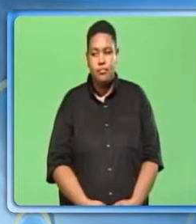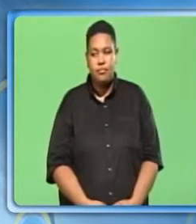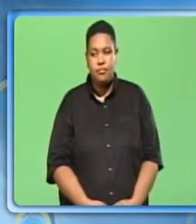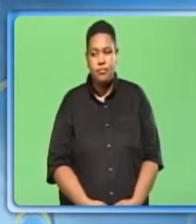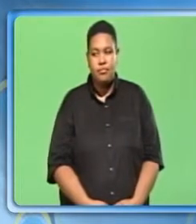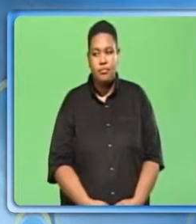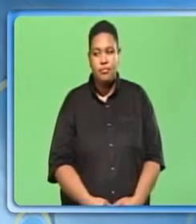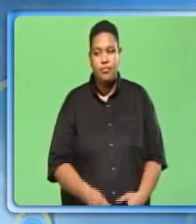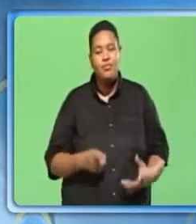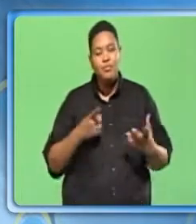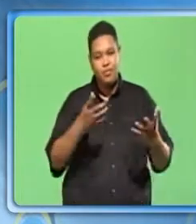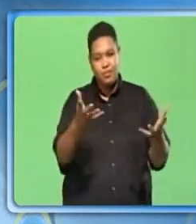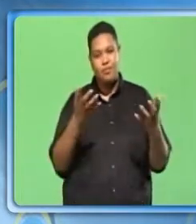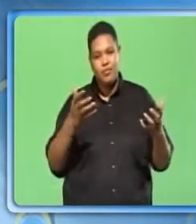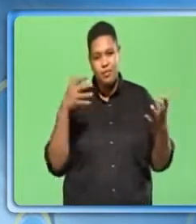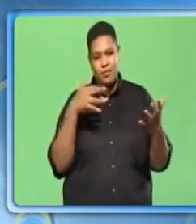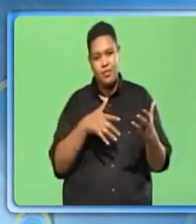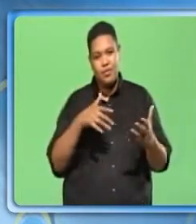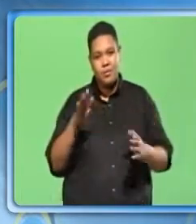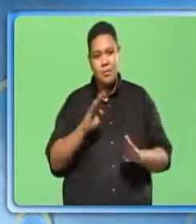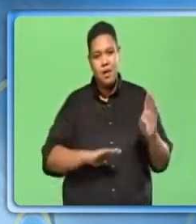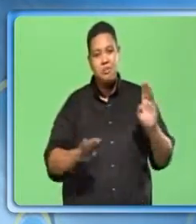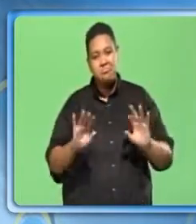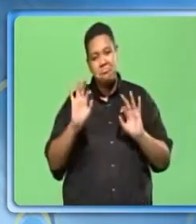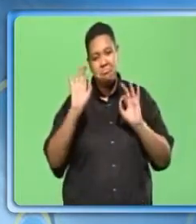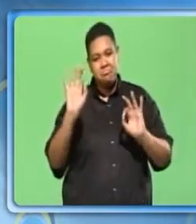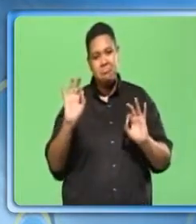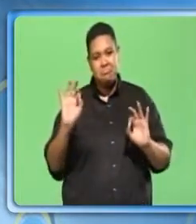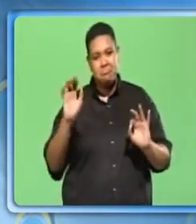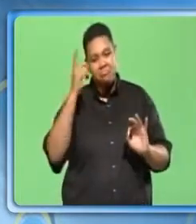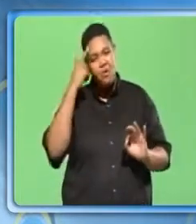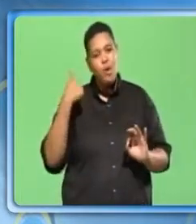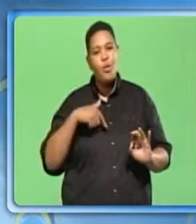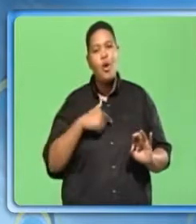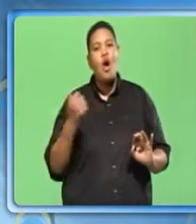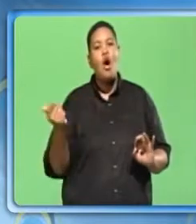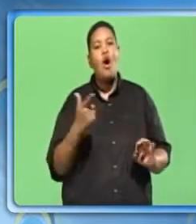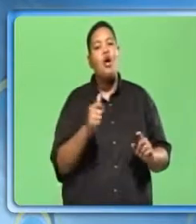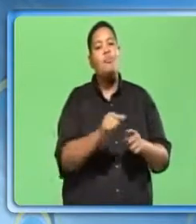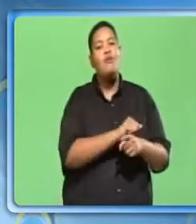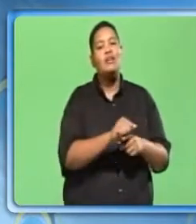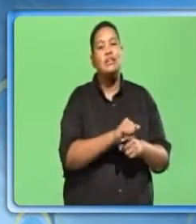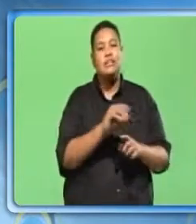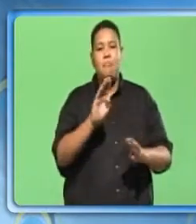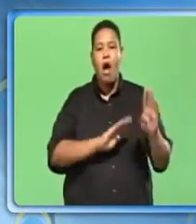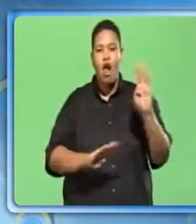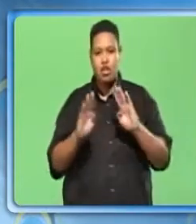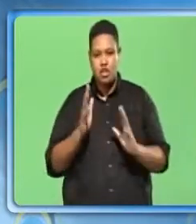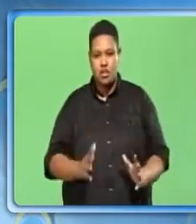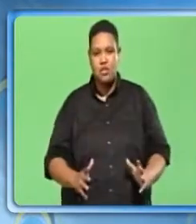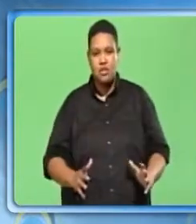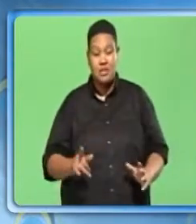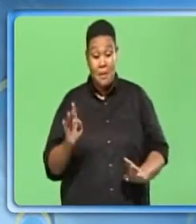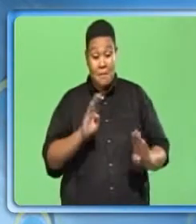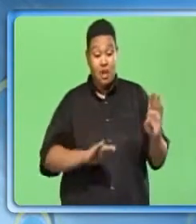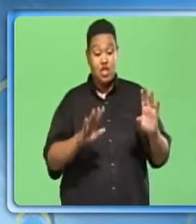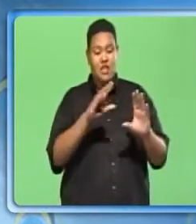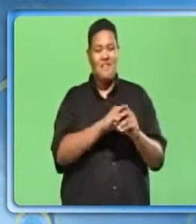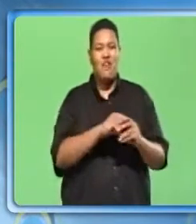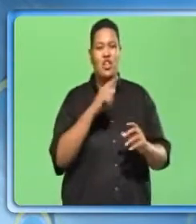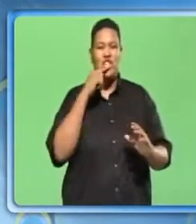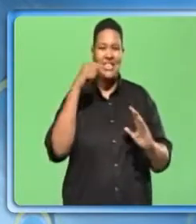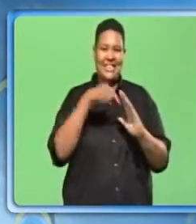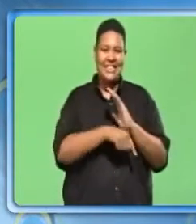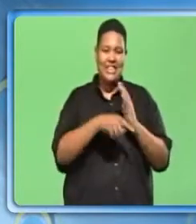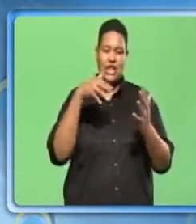So you want to study biology. That's good, because we're all practicing biologists. Biology involves the